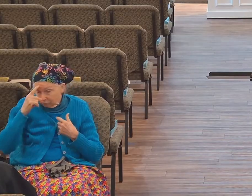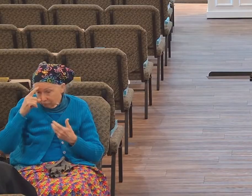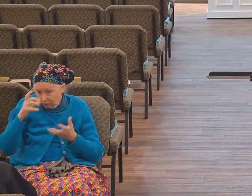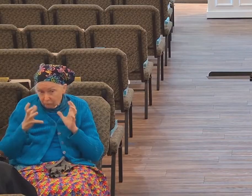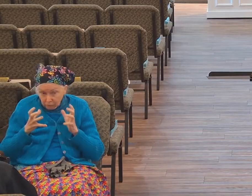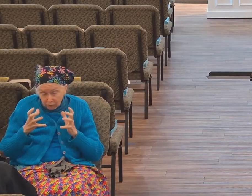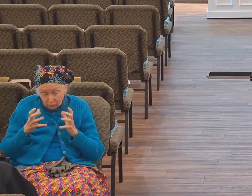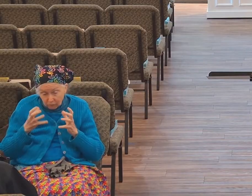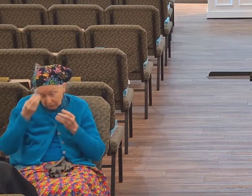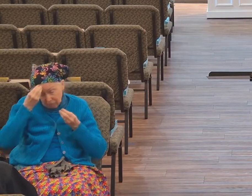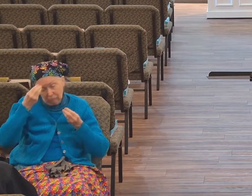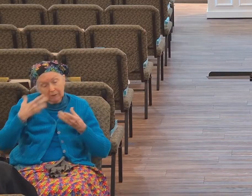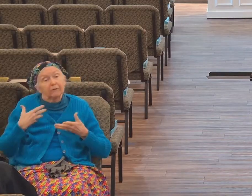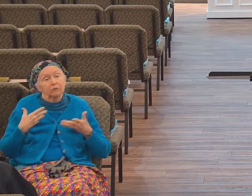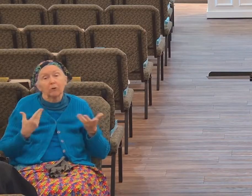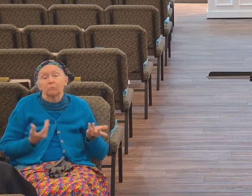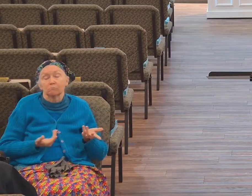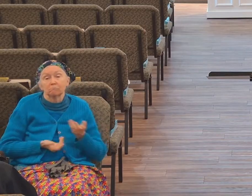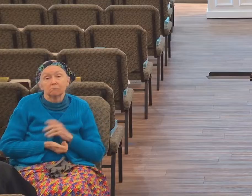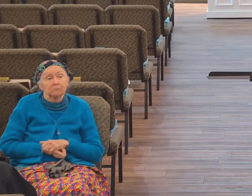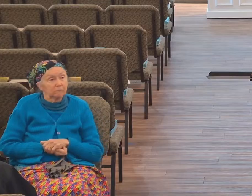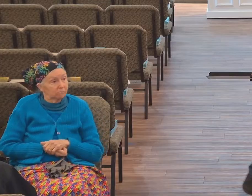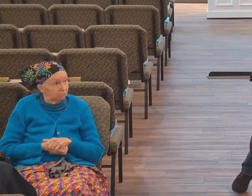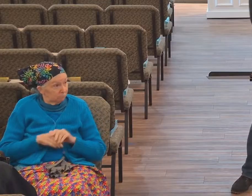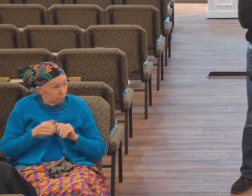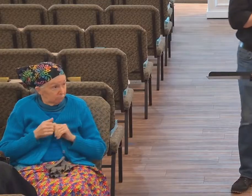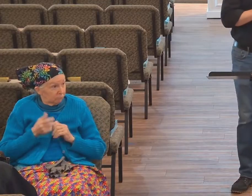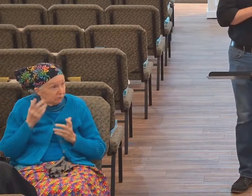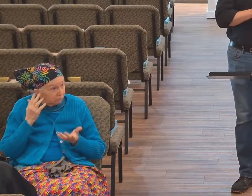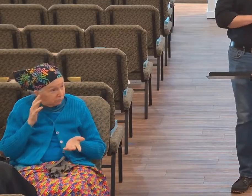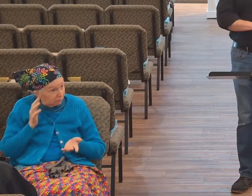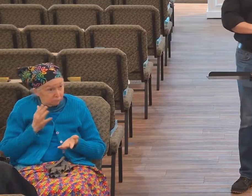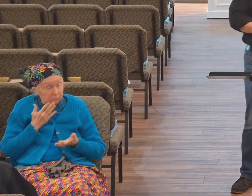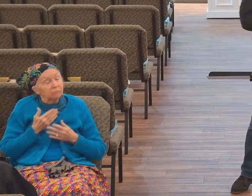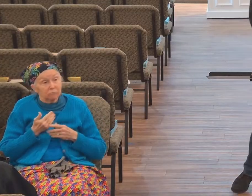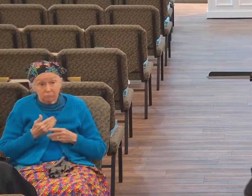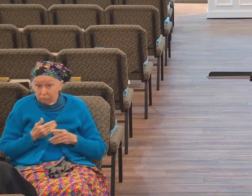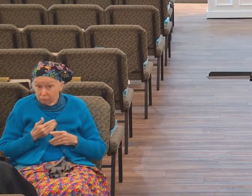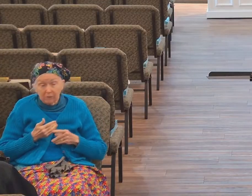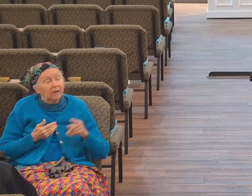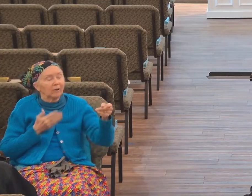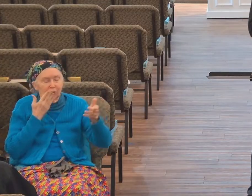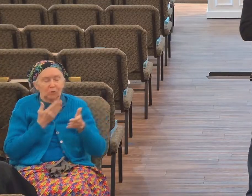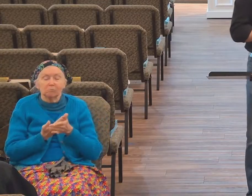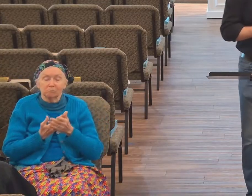just let us know, okay? How's that sound? Good, okay.